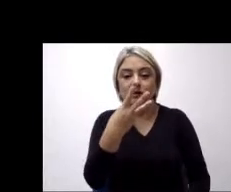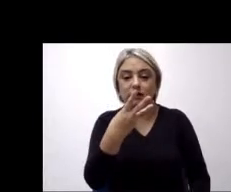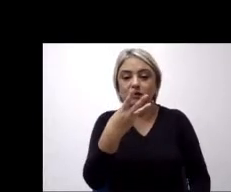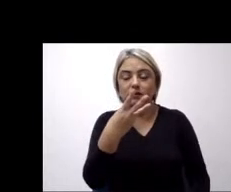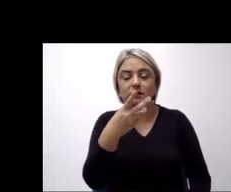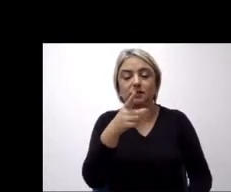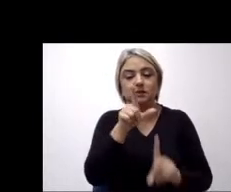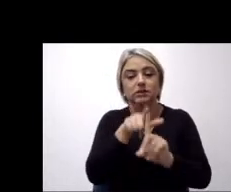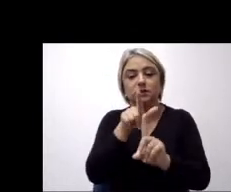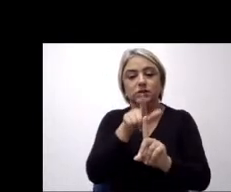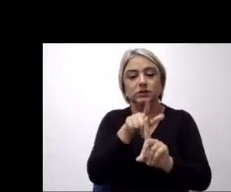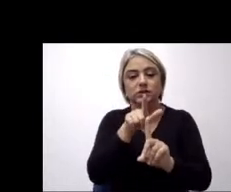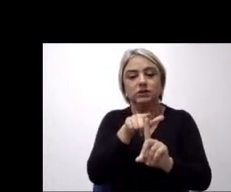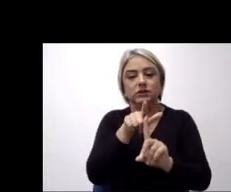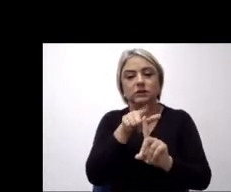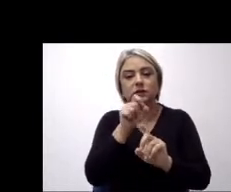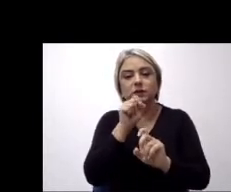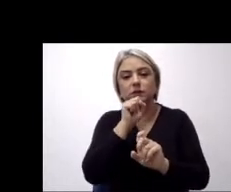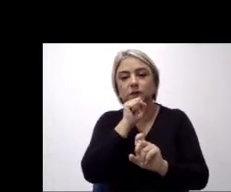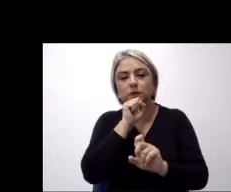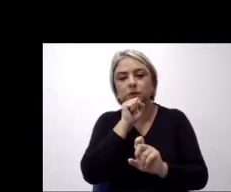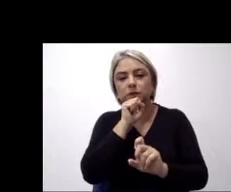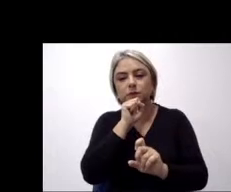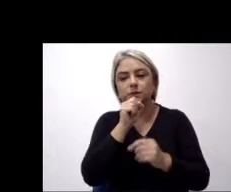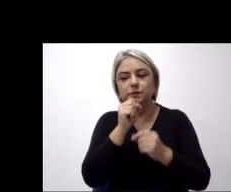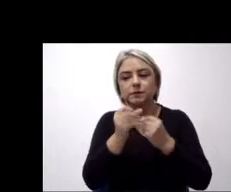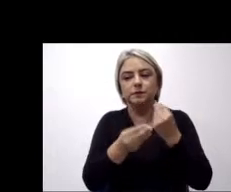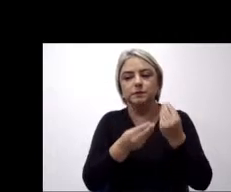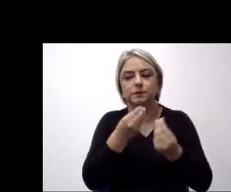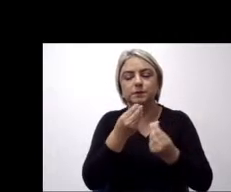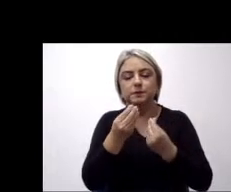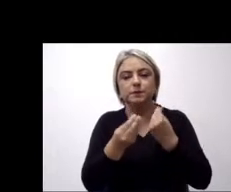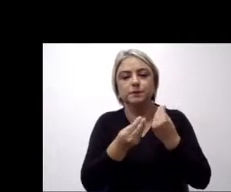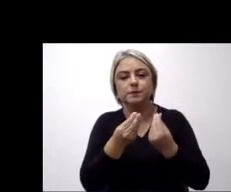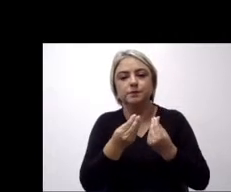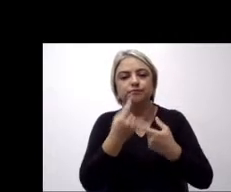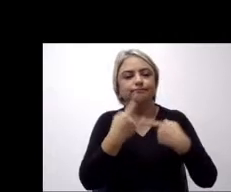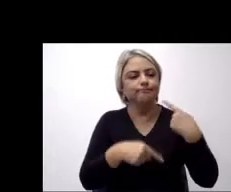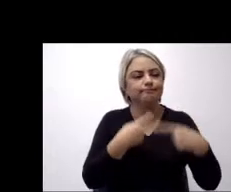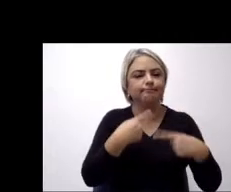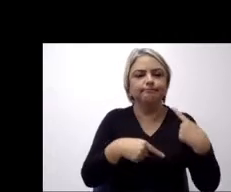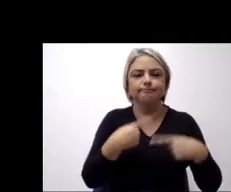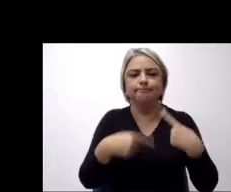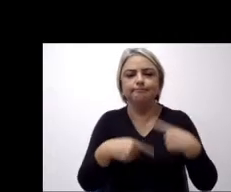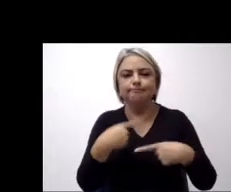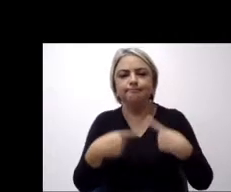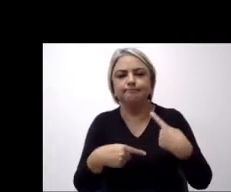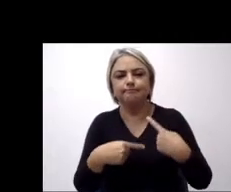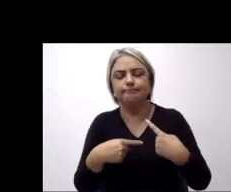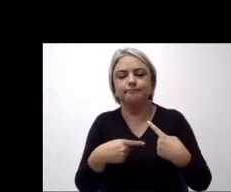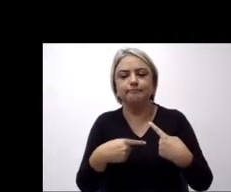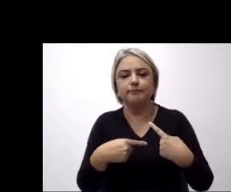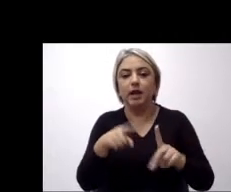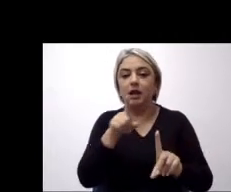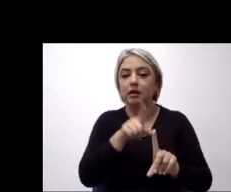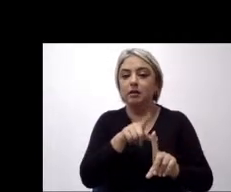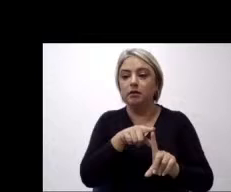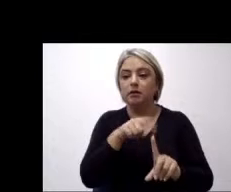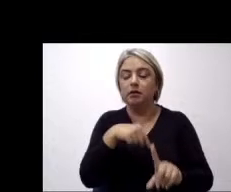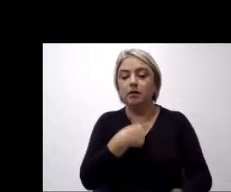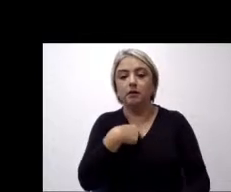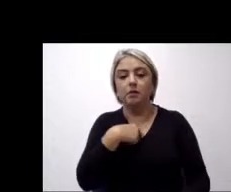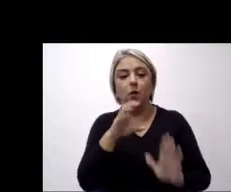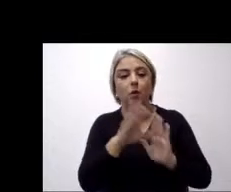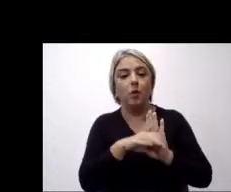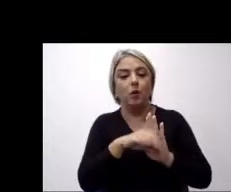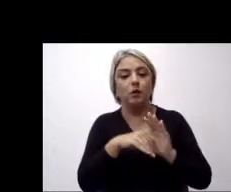of type of debate, which is some of the 2 of the title was developed, the concept was developed by Bruno Latour, but